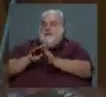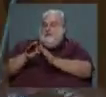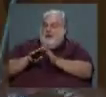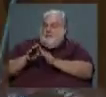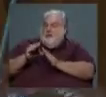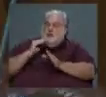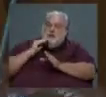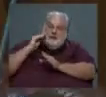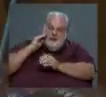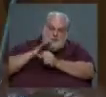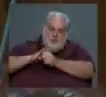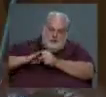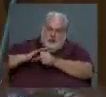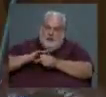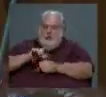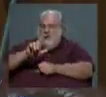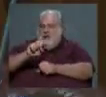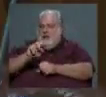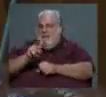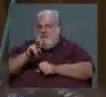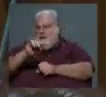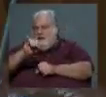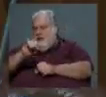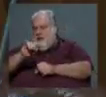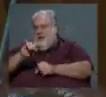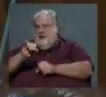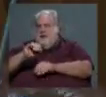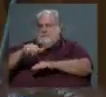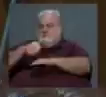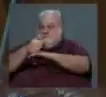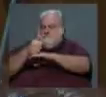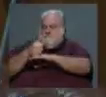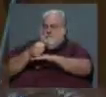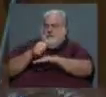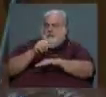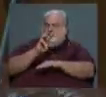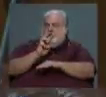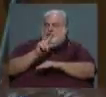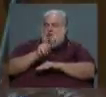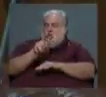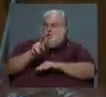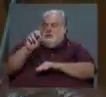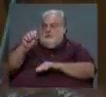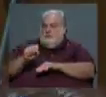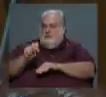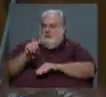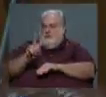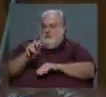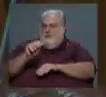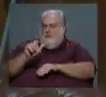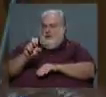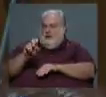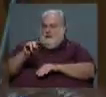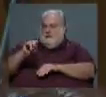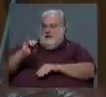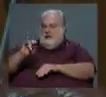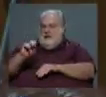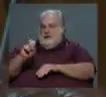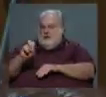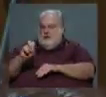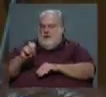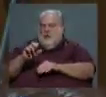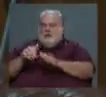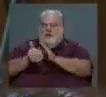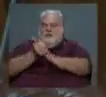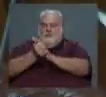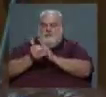residential district titled Levi Short Form PDR located at 622 South Valentine Street, Little Rock, Arkansas, amending the official zoning map